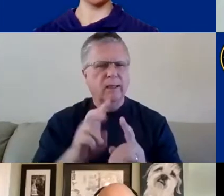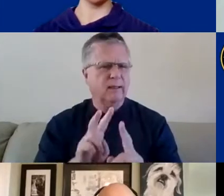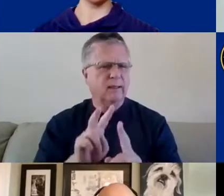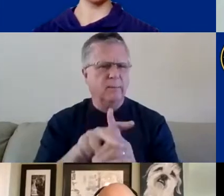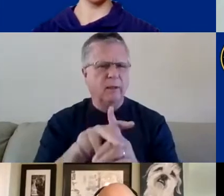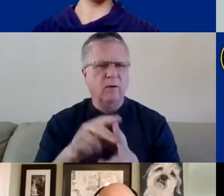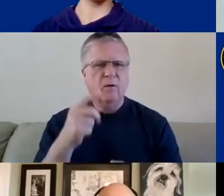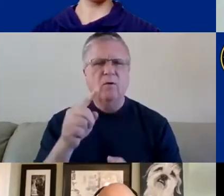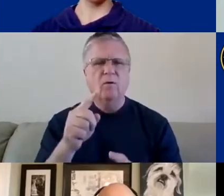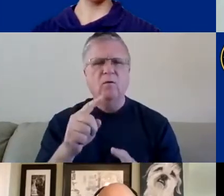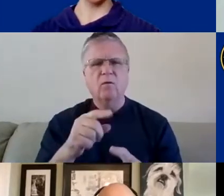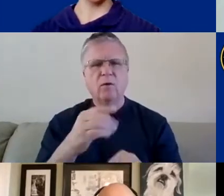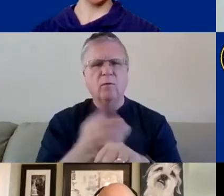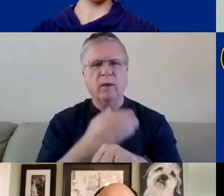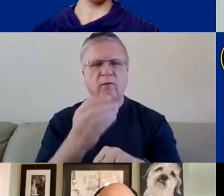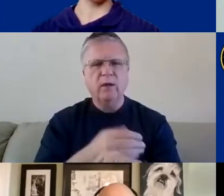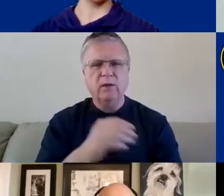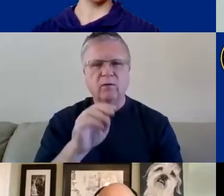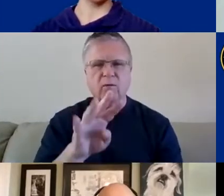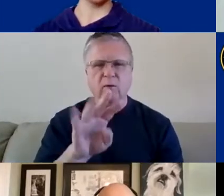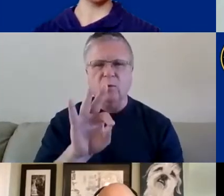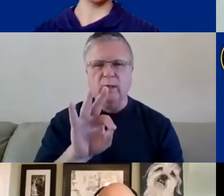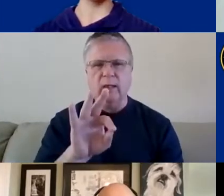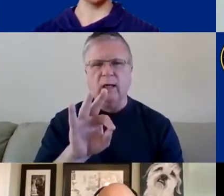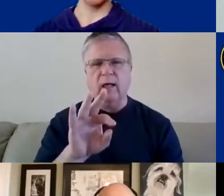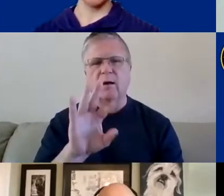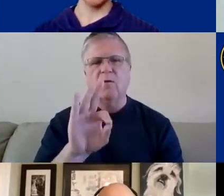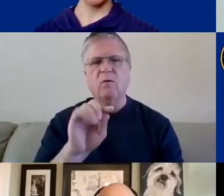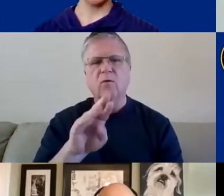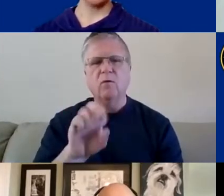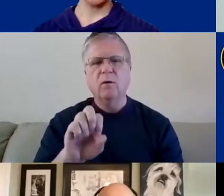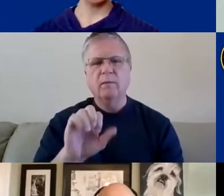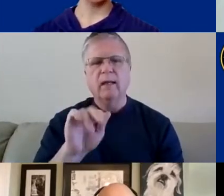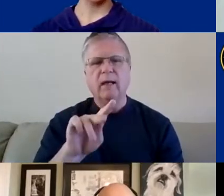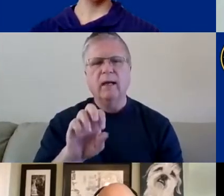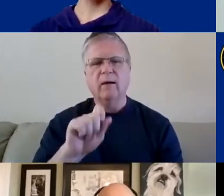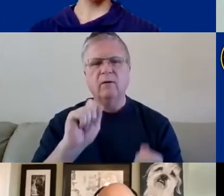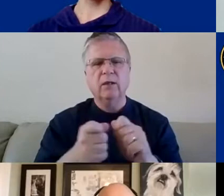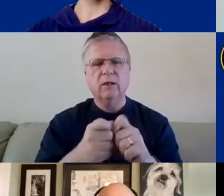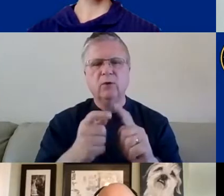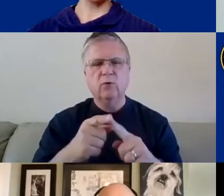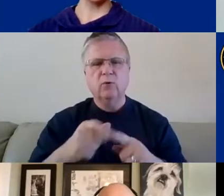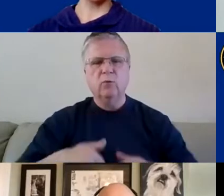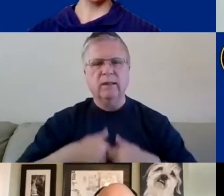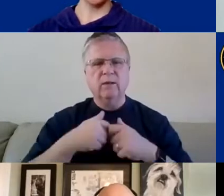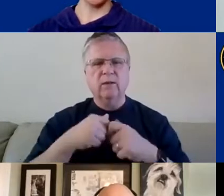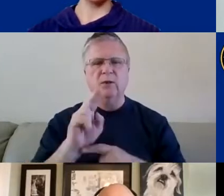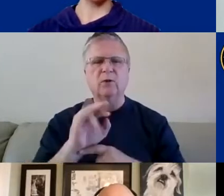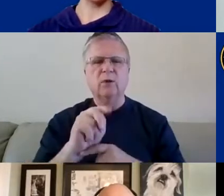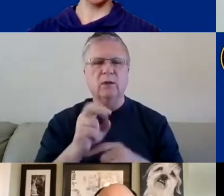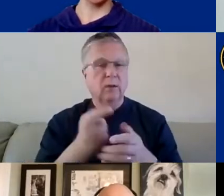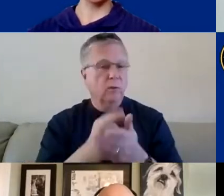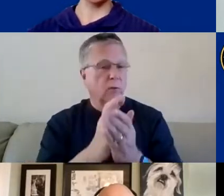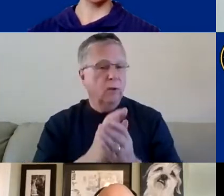for the renovation of 429 Forbes Avenue into residential units. The request is to